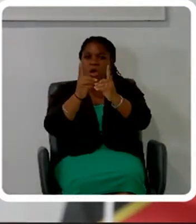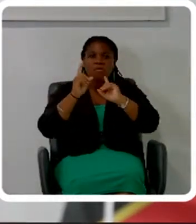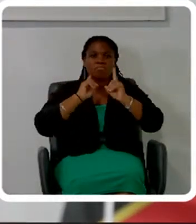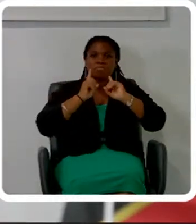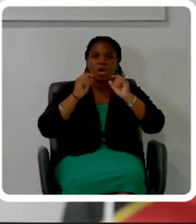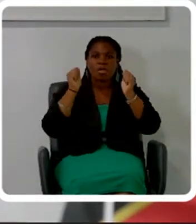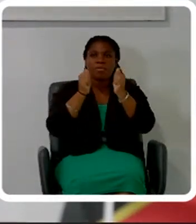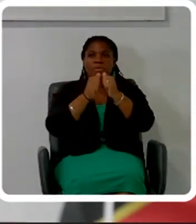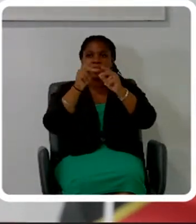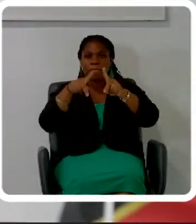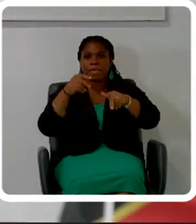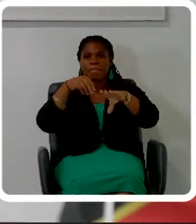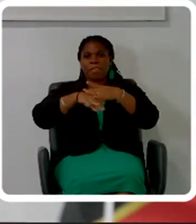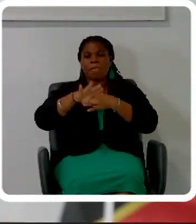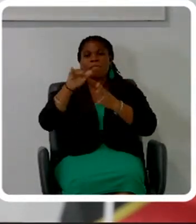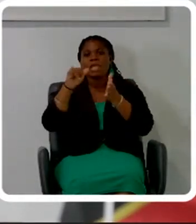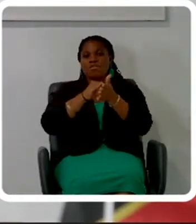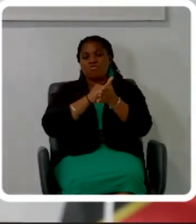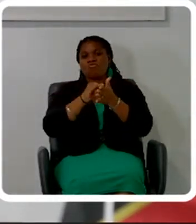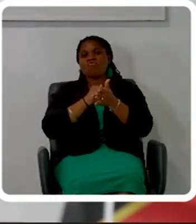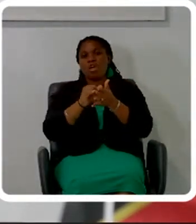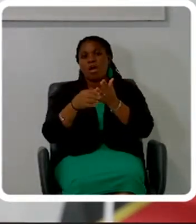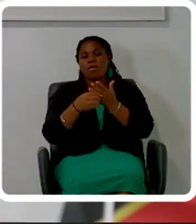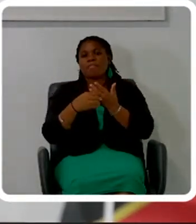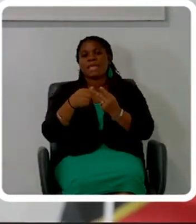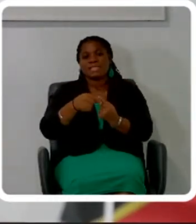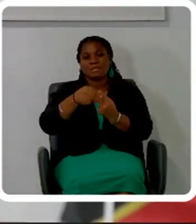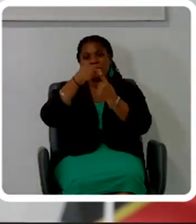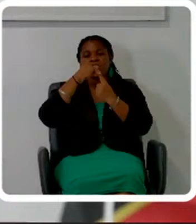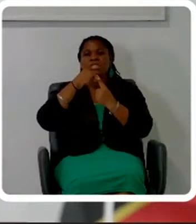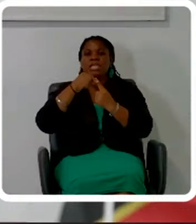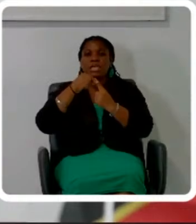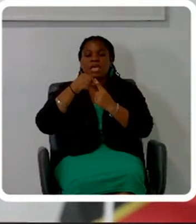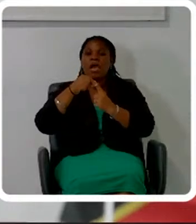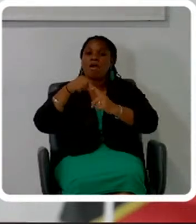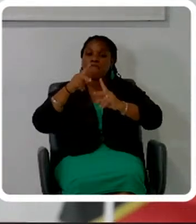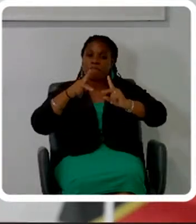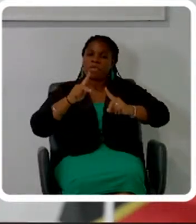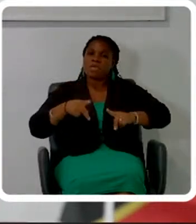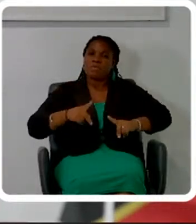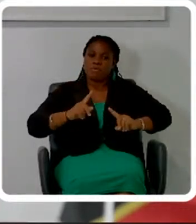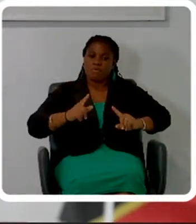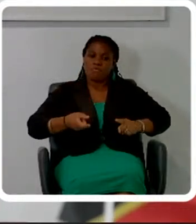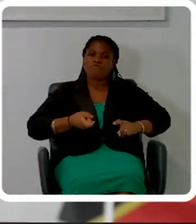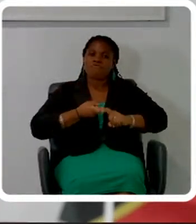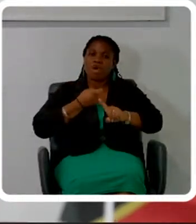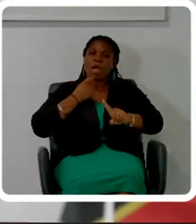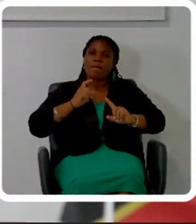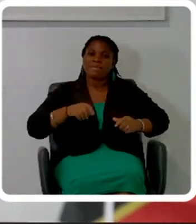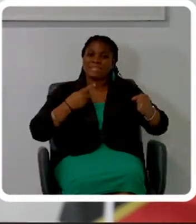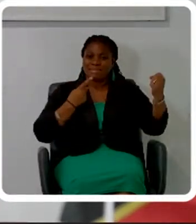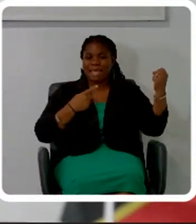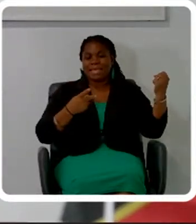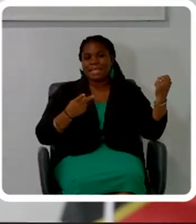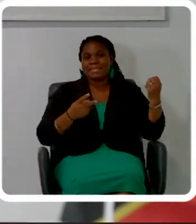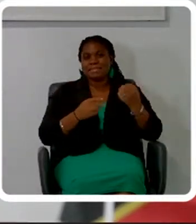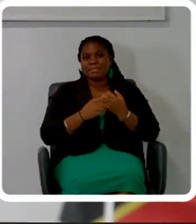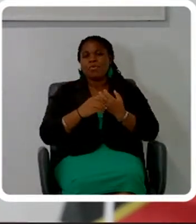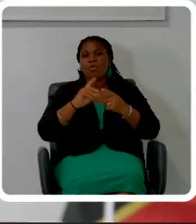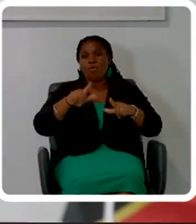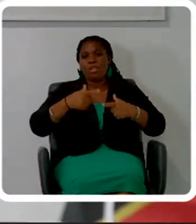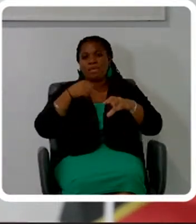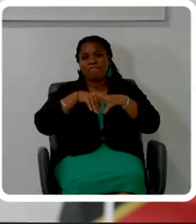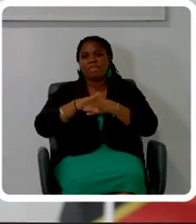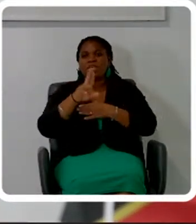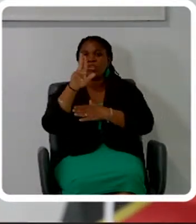but specifically New York, our citizens who are citizens in the diaspora. We had about 4